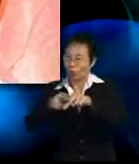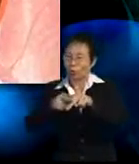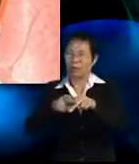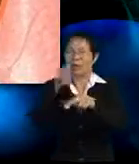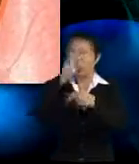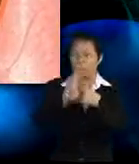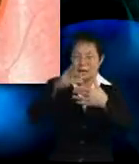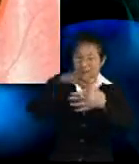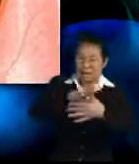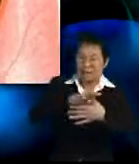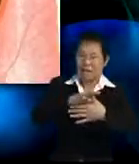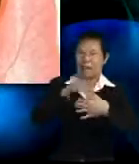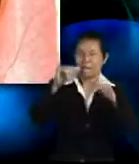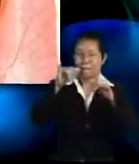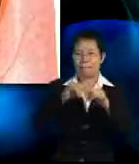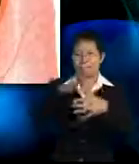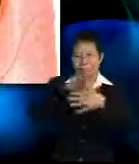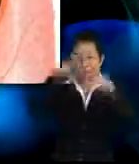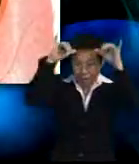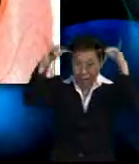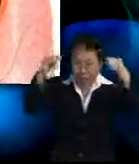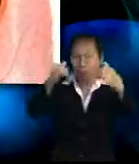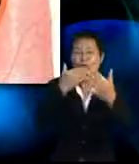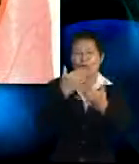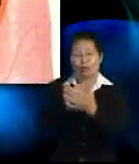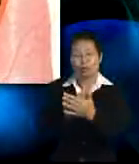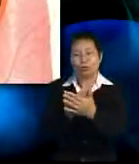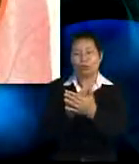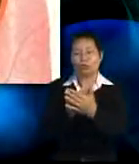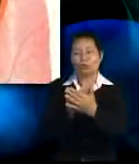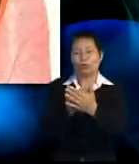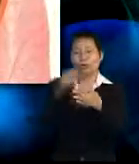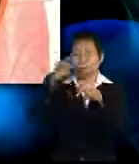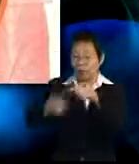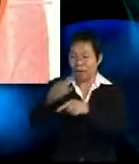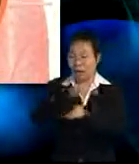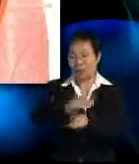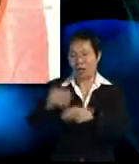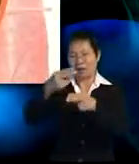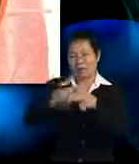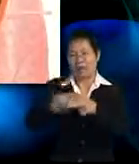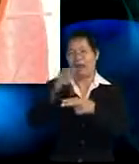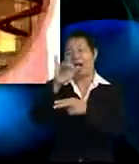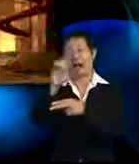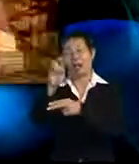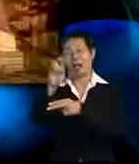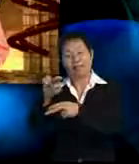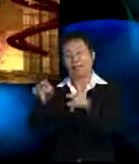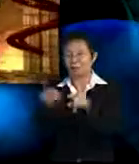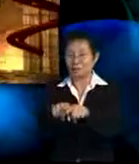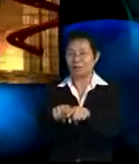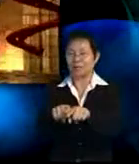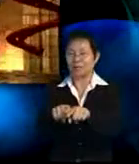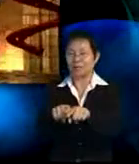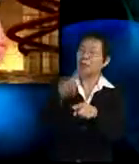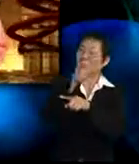Red meat, such as beef, is a good source of mineral salt, also known as iron. Just